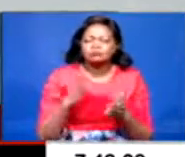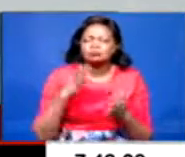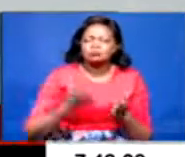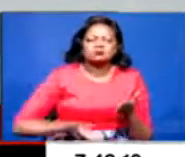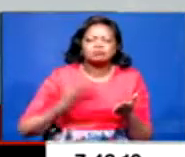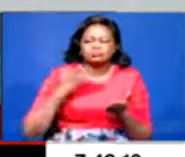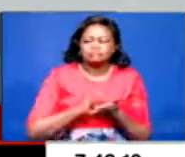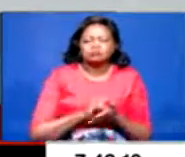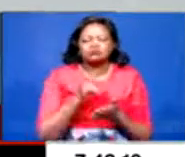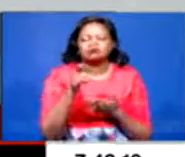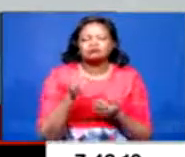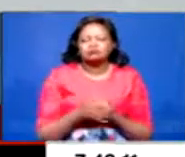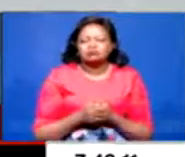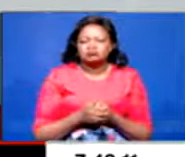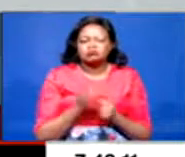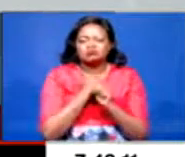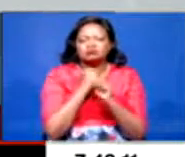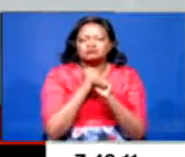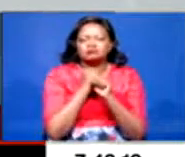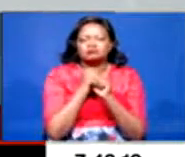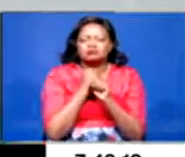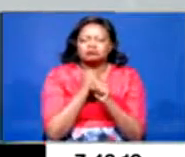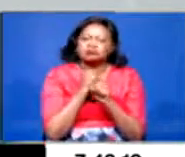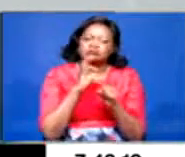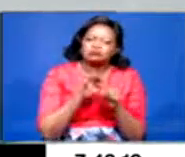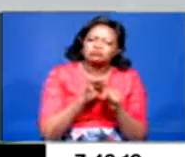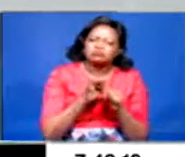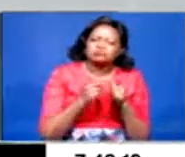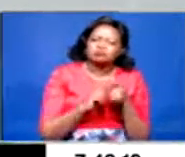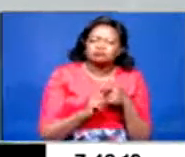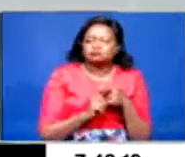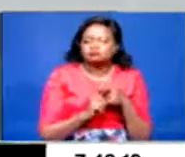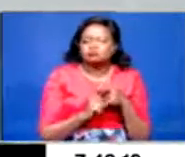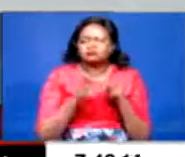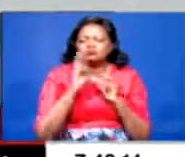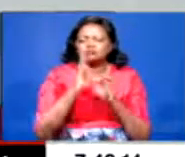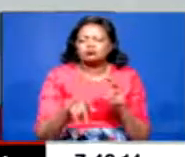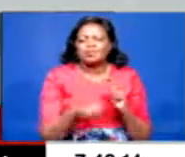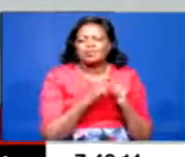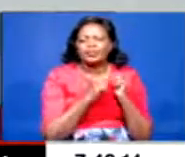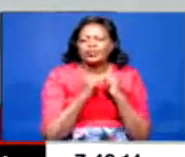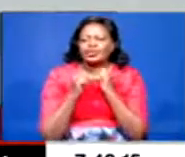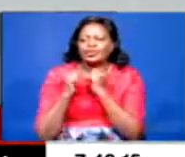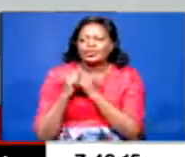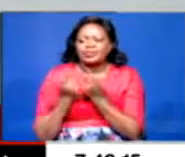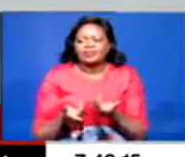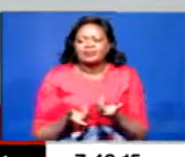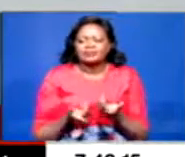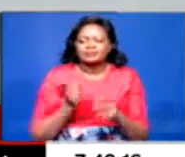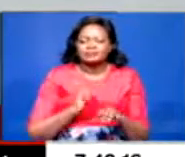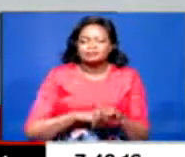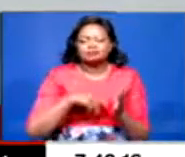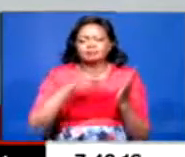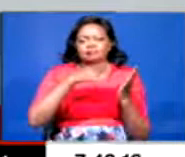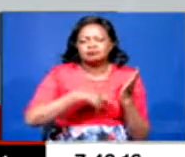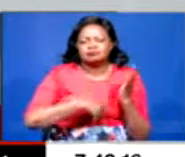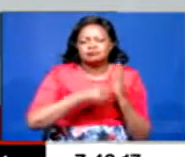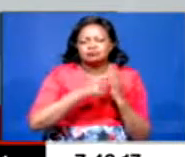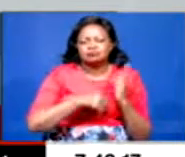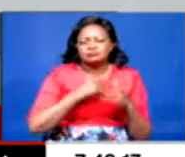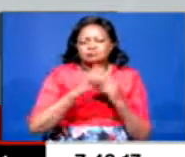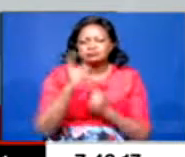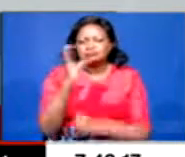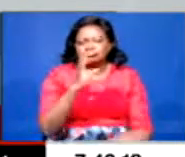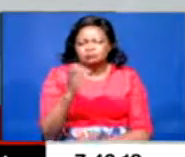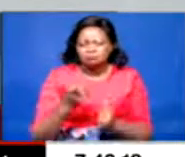you engage in an exercise and the outcome is always marred in all this and that. So, like, when you're reading the profiles, for example, of all the candidates, and